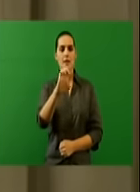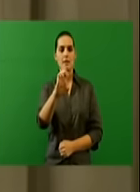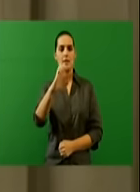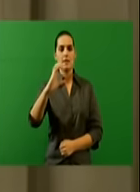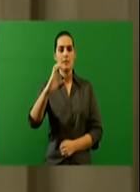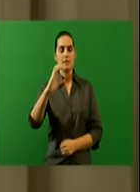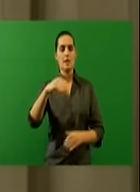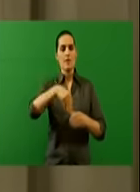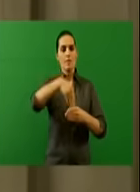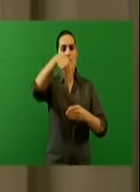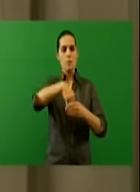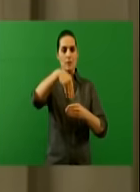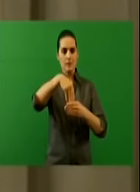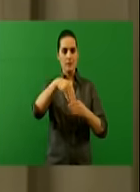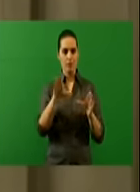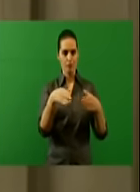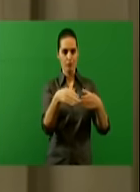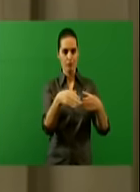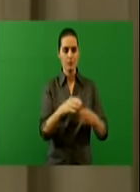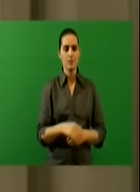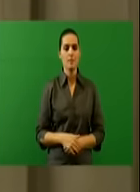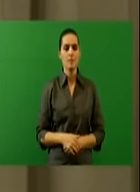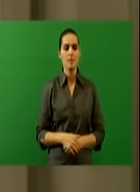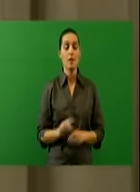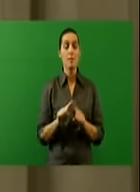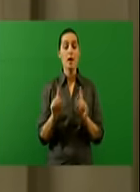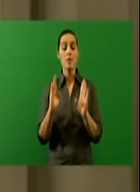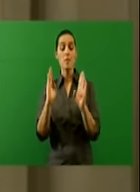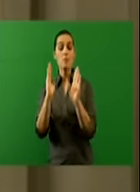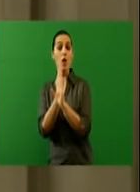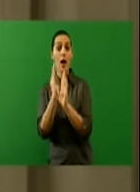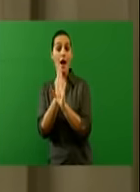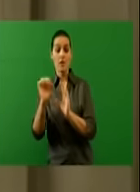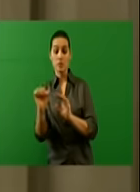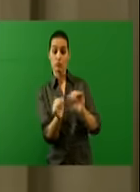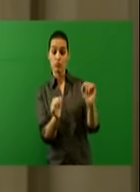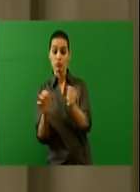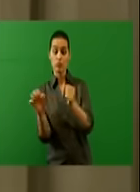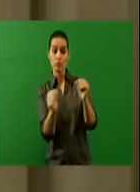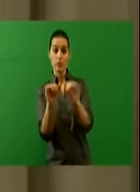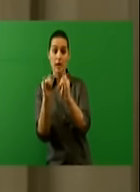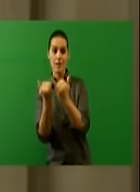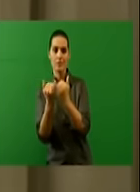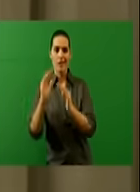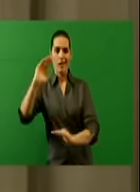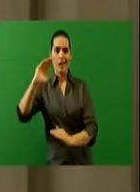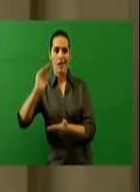Commission. By contrast, private sector employment contracted during the first